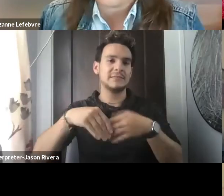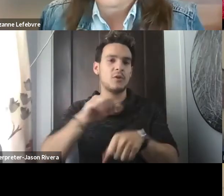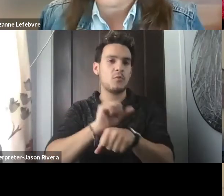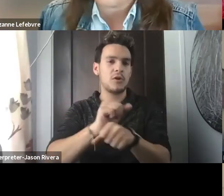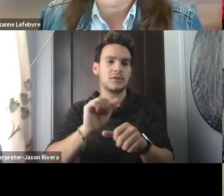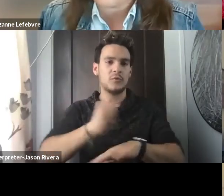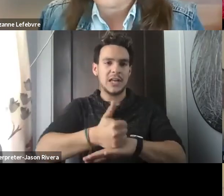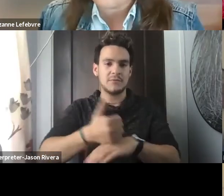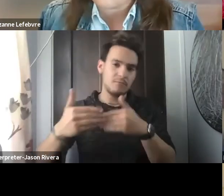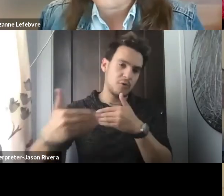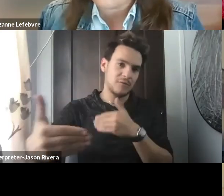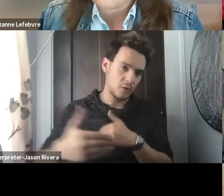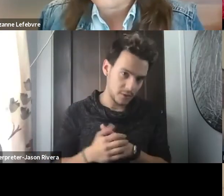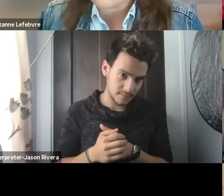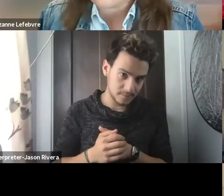arrangements moving forward.